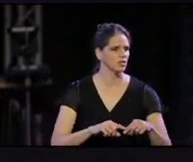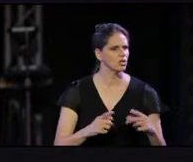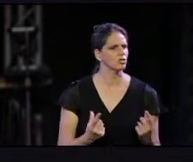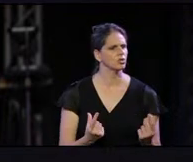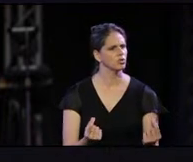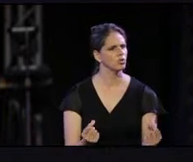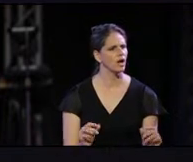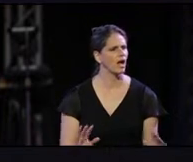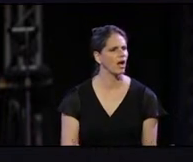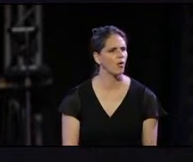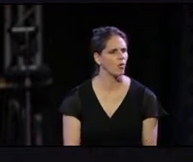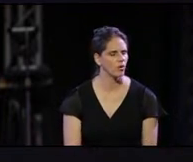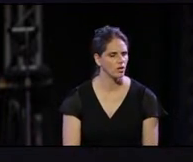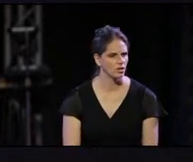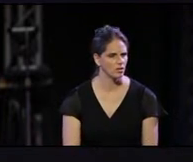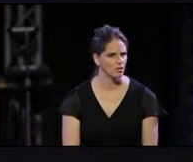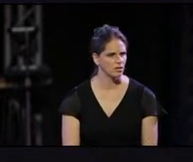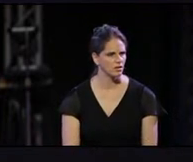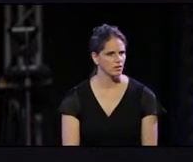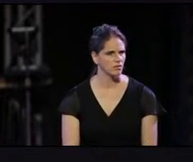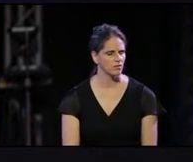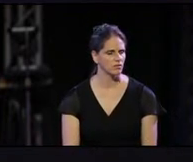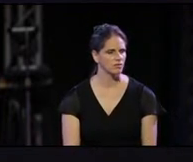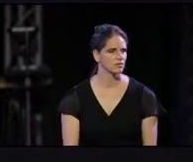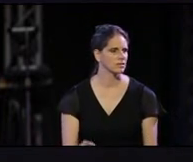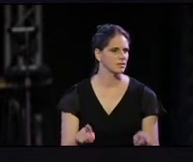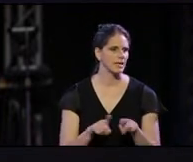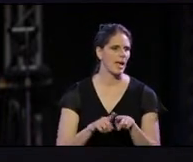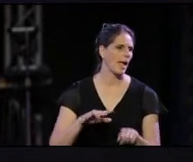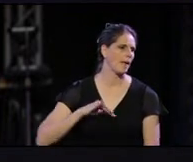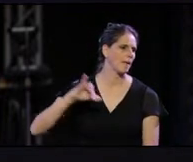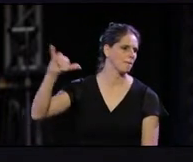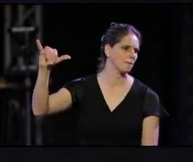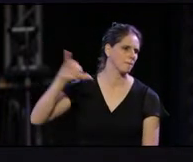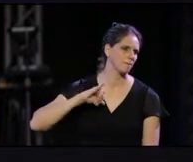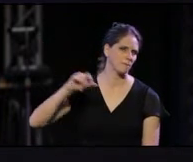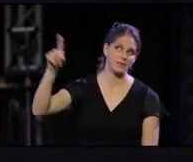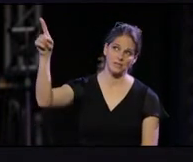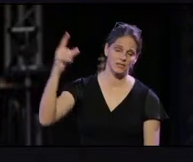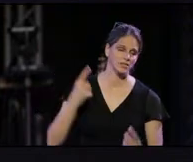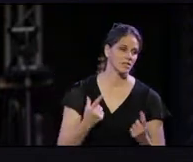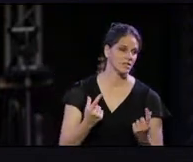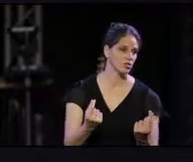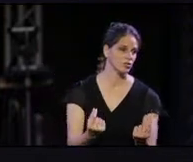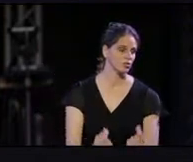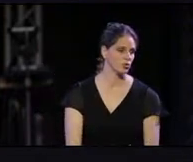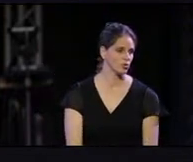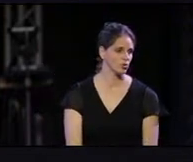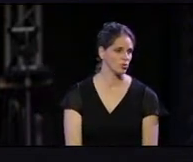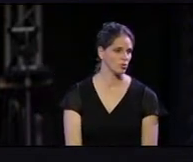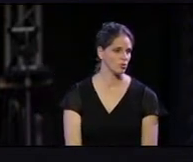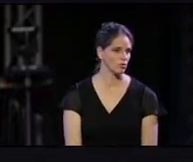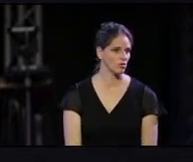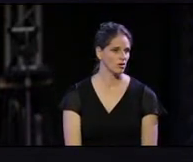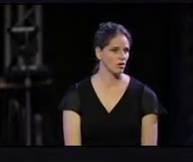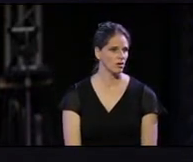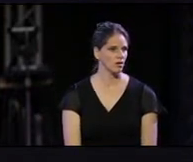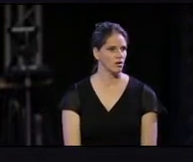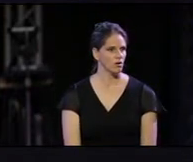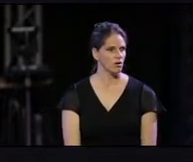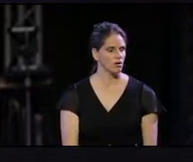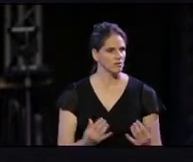you? The same way he did. You see, the temptation is, well, now I have to do all sorts